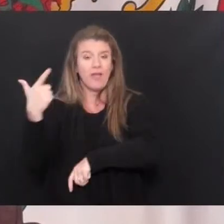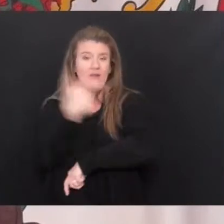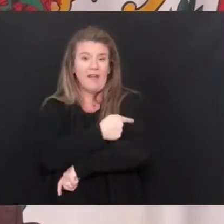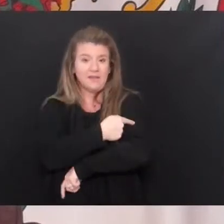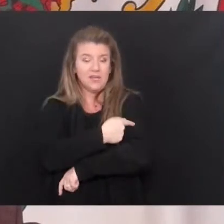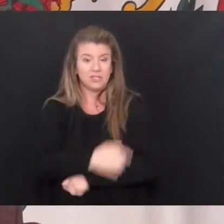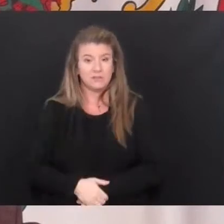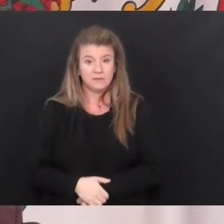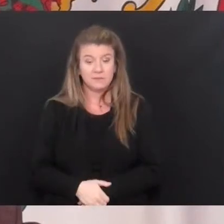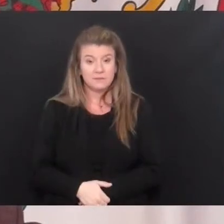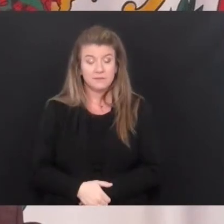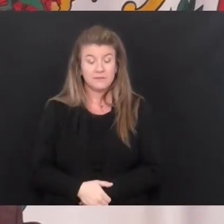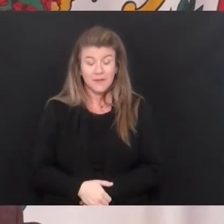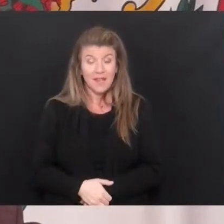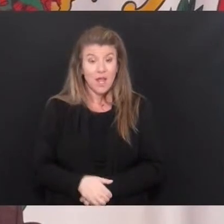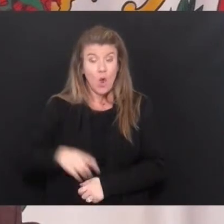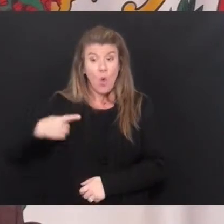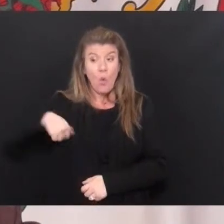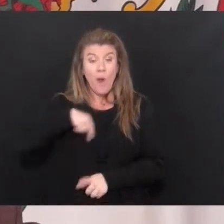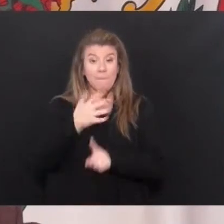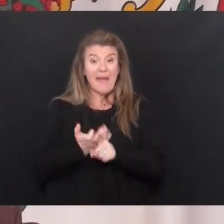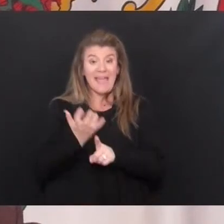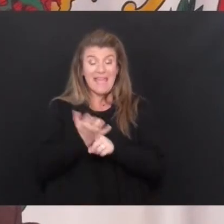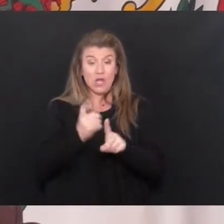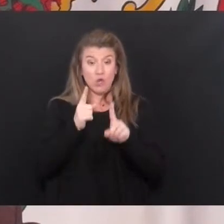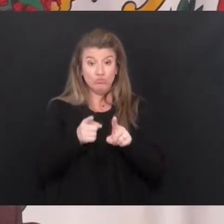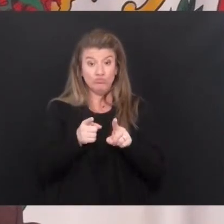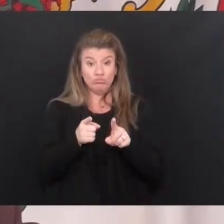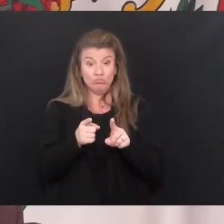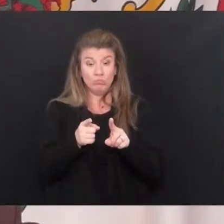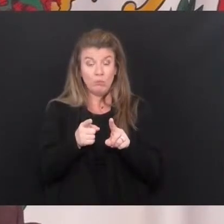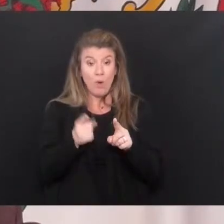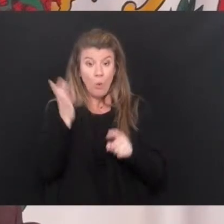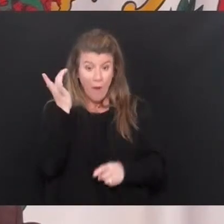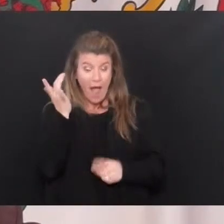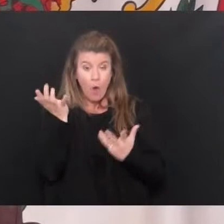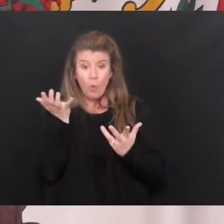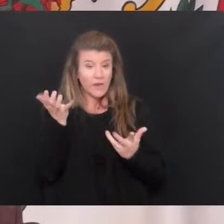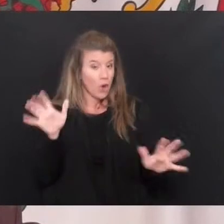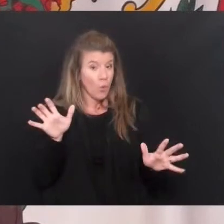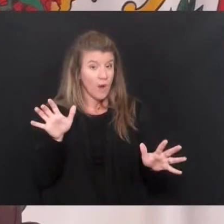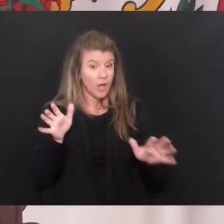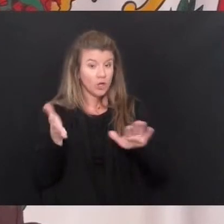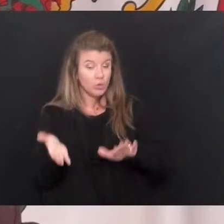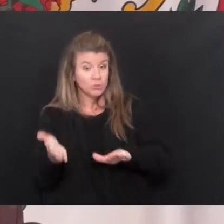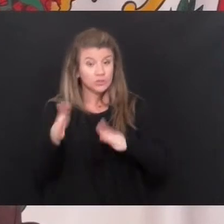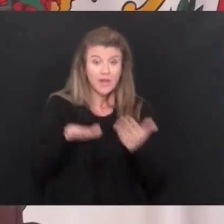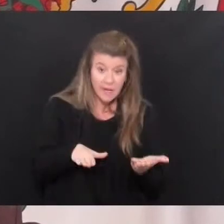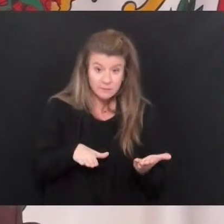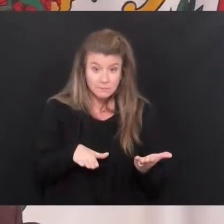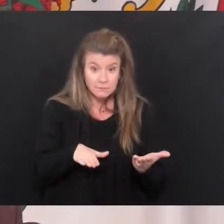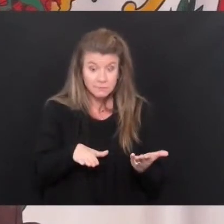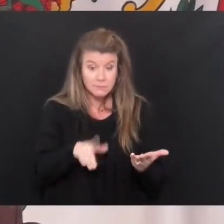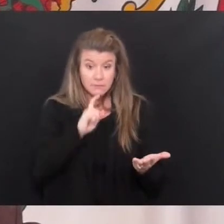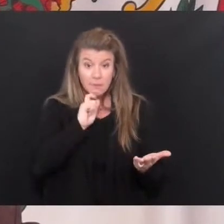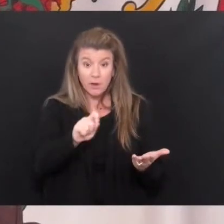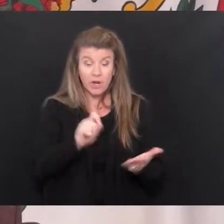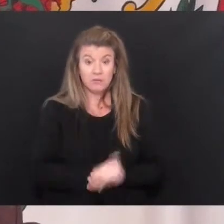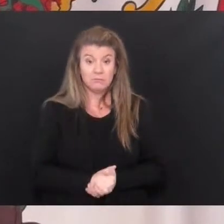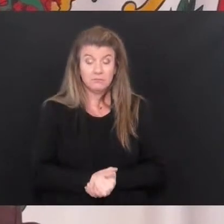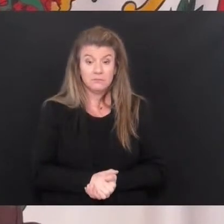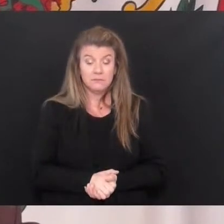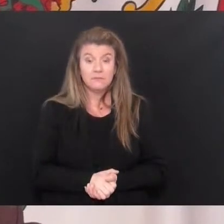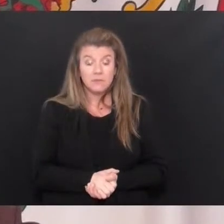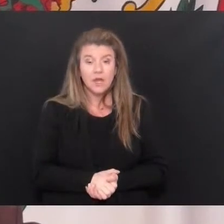vaccination. We're begging them to not die. That's what we're doing. What would